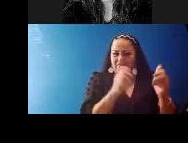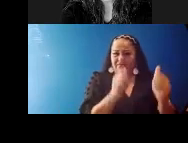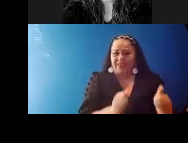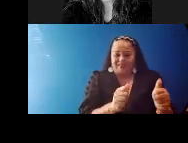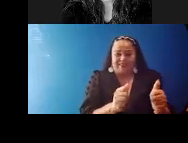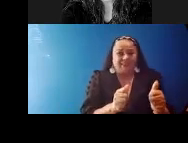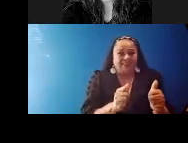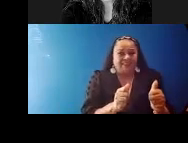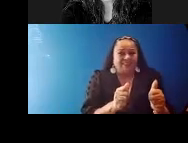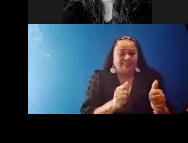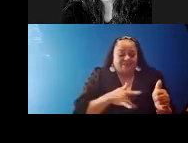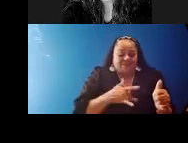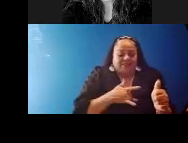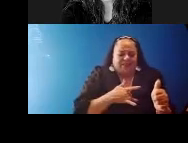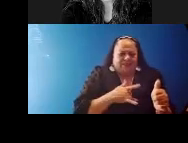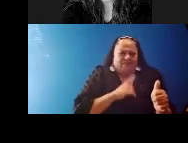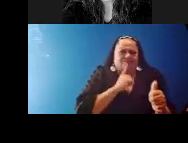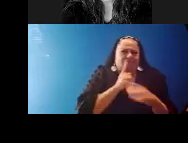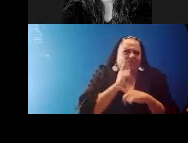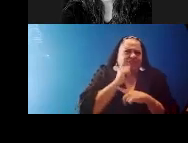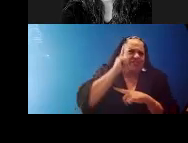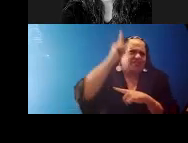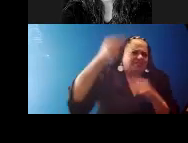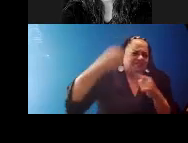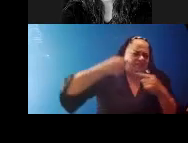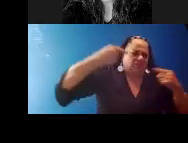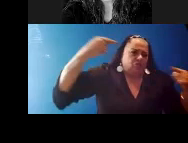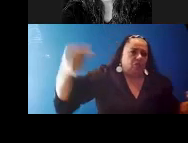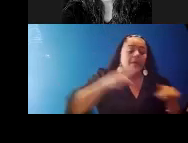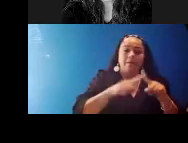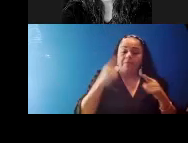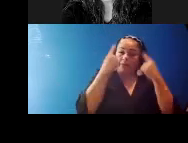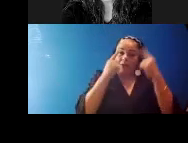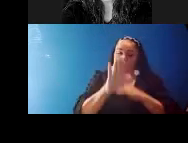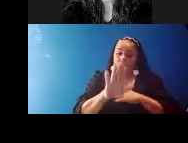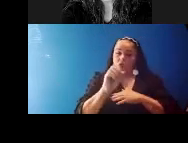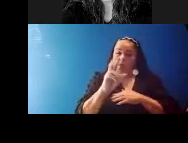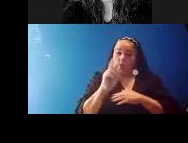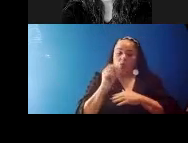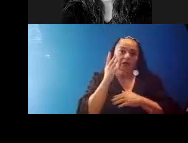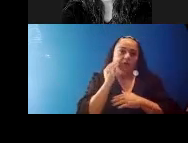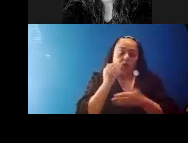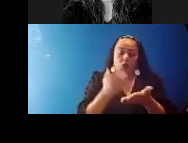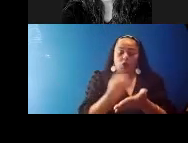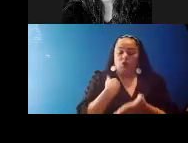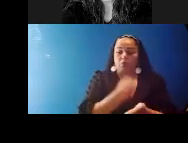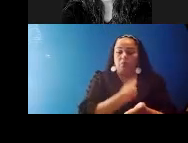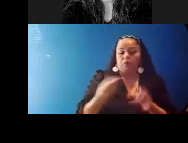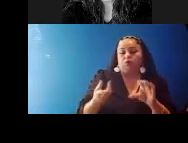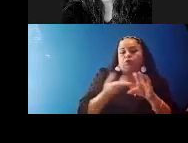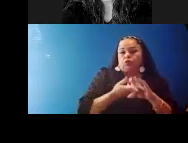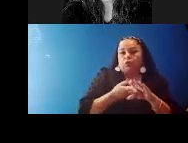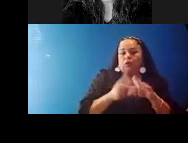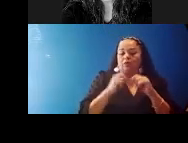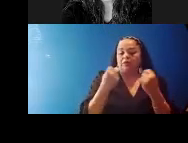in very simplistic ways. So when you think about even our own experiences where you've maybe been the new member to join a team, right? And there's kind